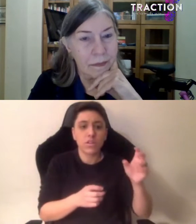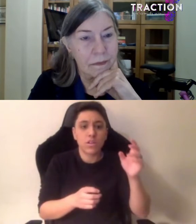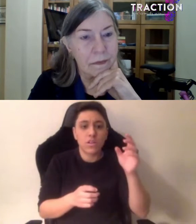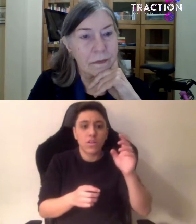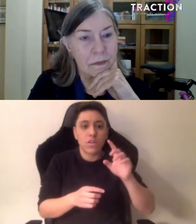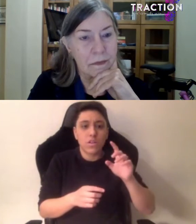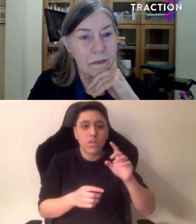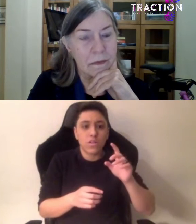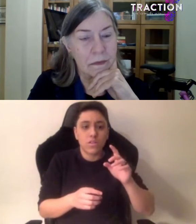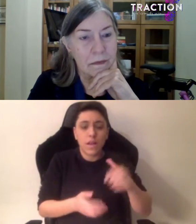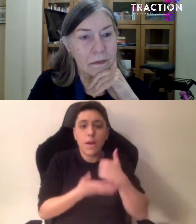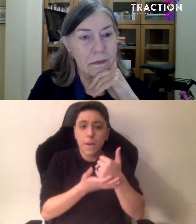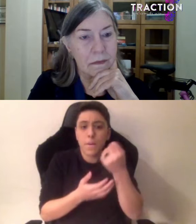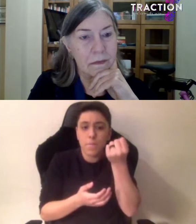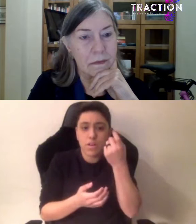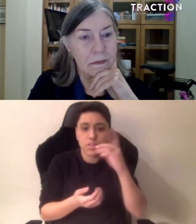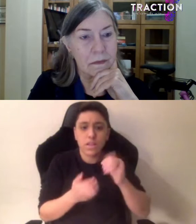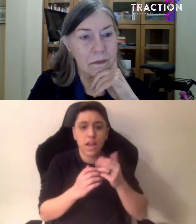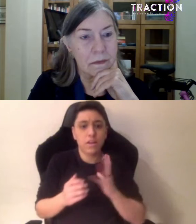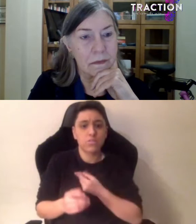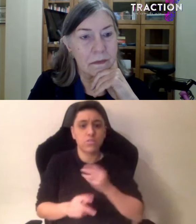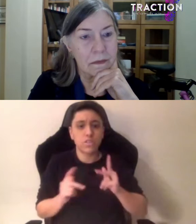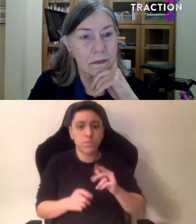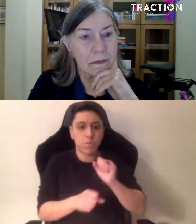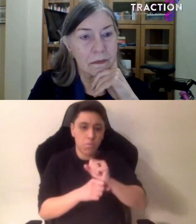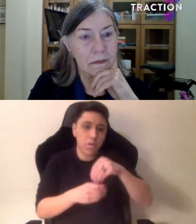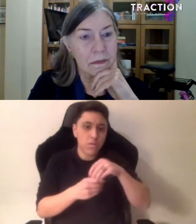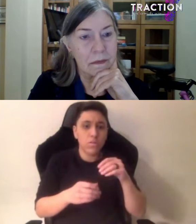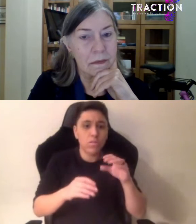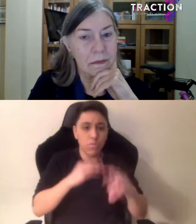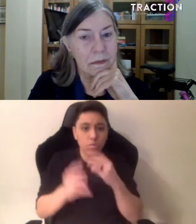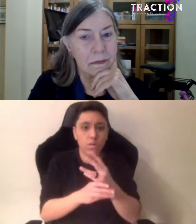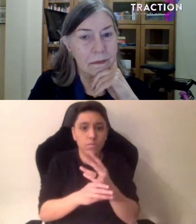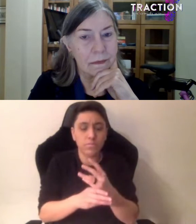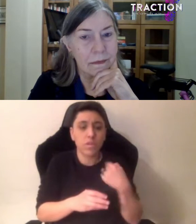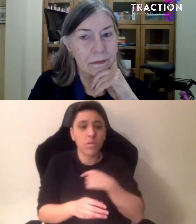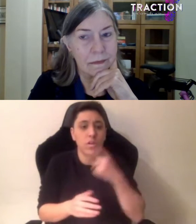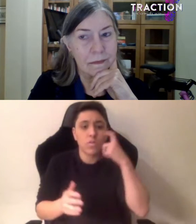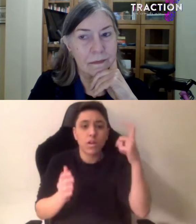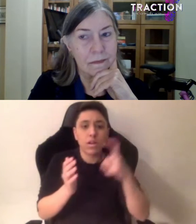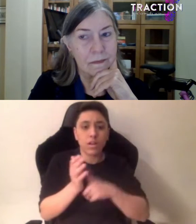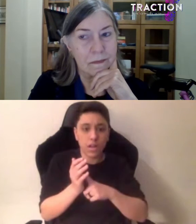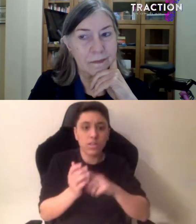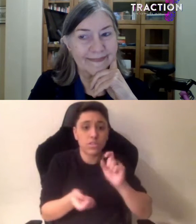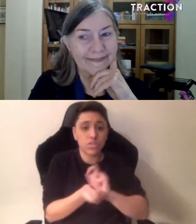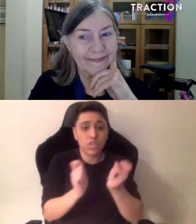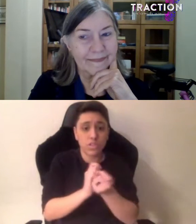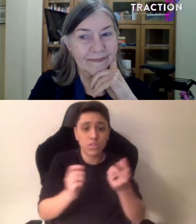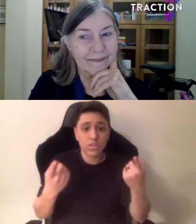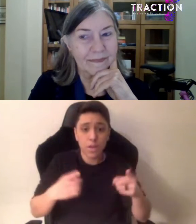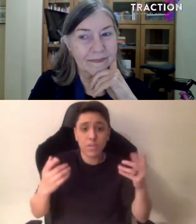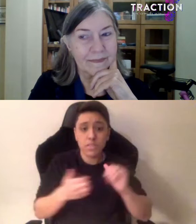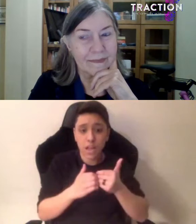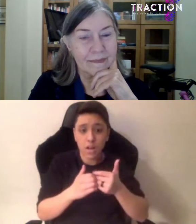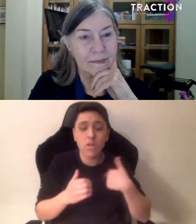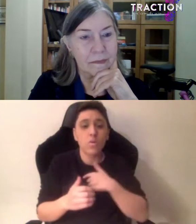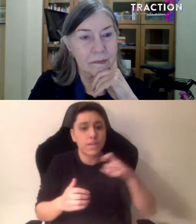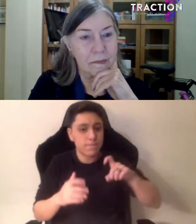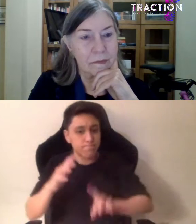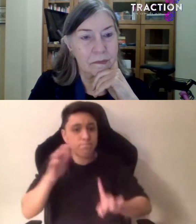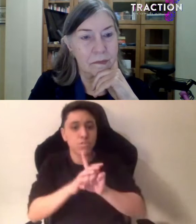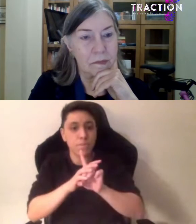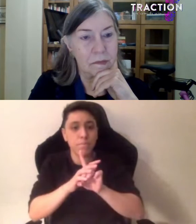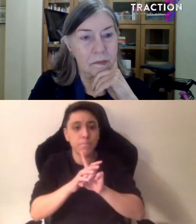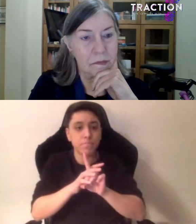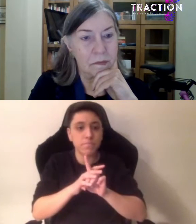world. We believe that the best way to create change is to not just be visible, but to show up, to demonstrate our humanity